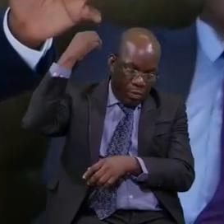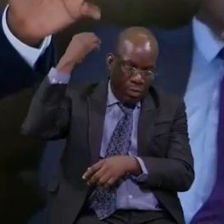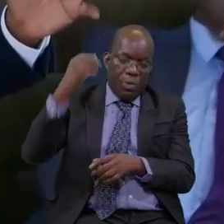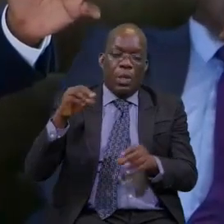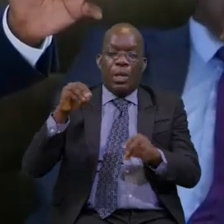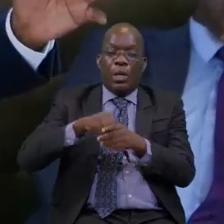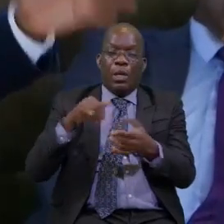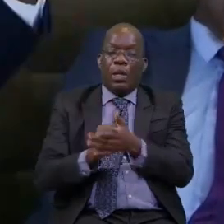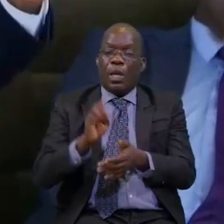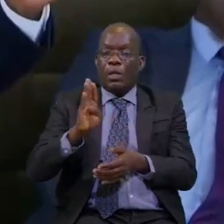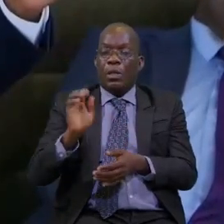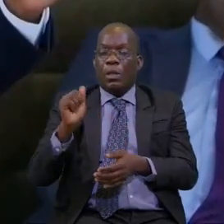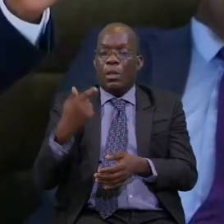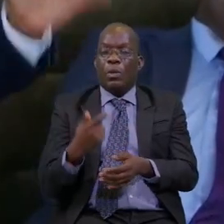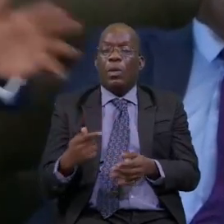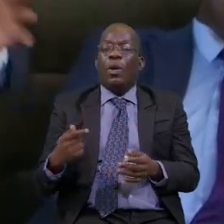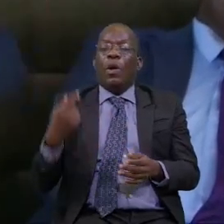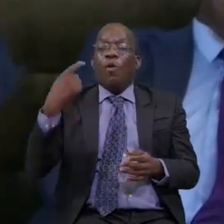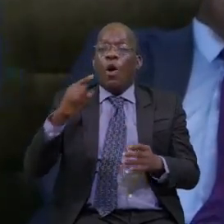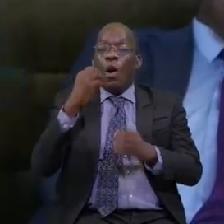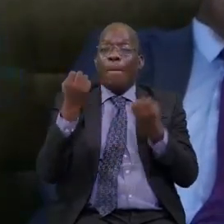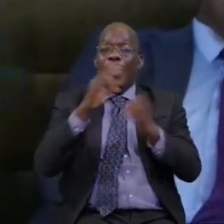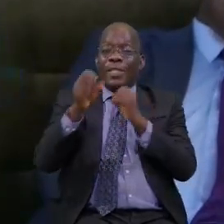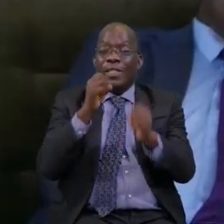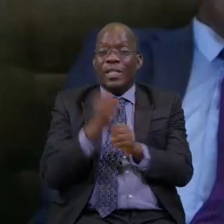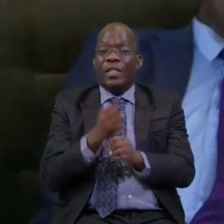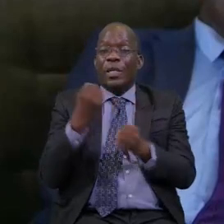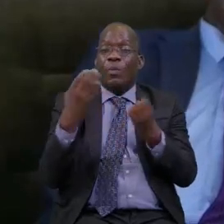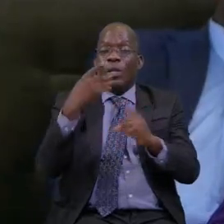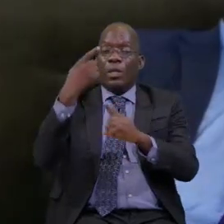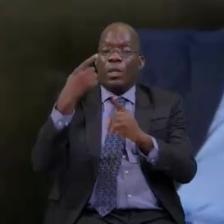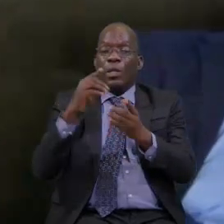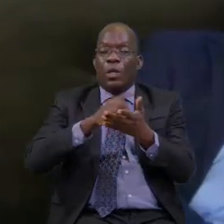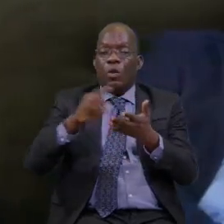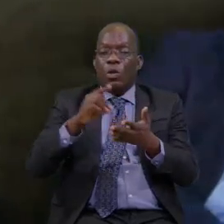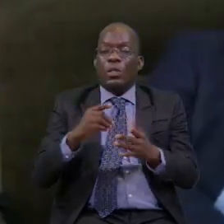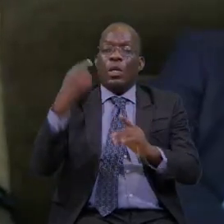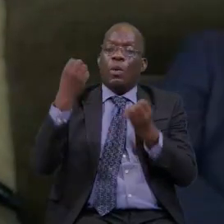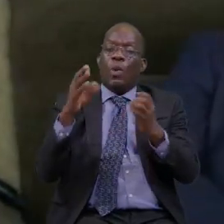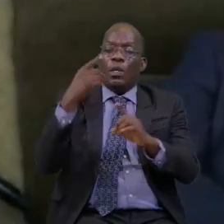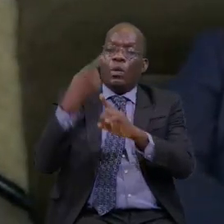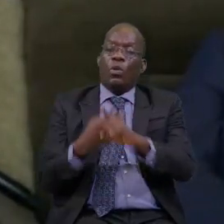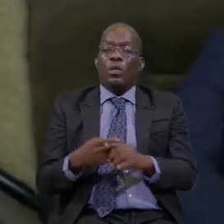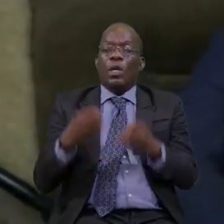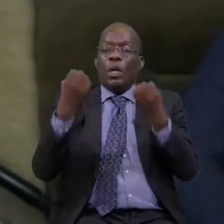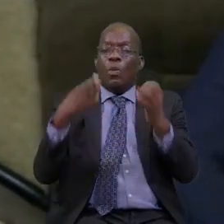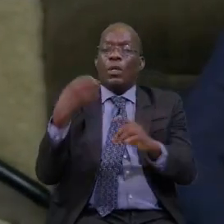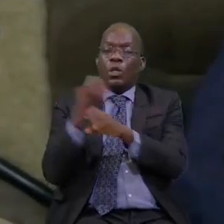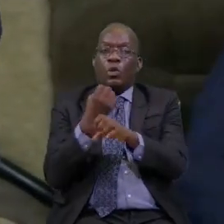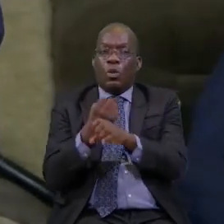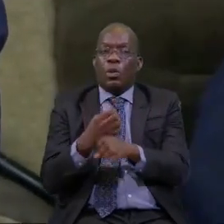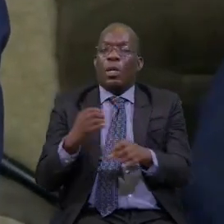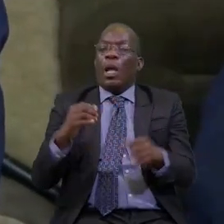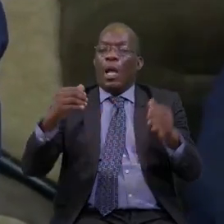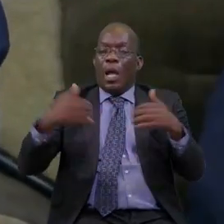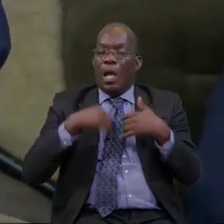the years of many months and many weeks and many days, a lot of pebbles have gone